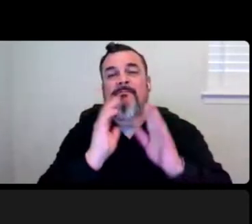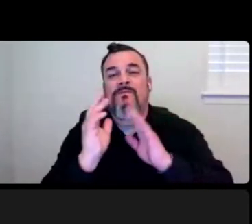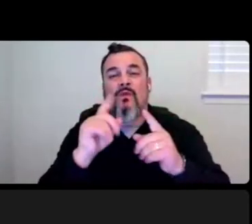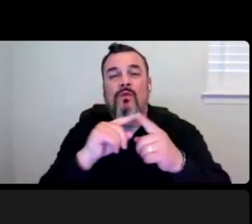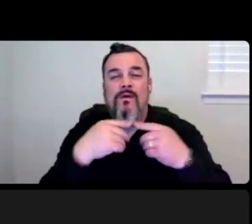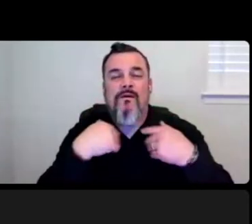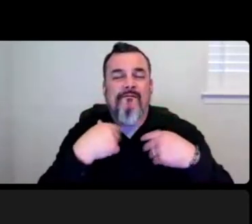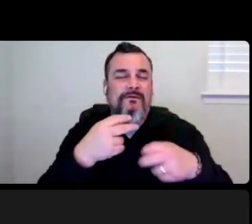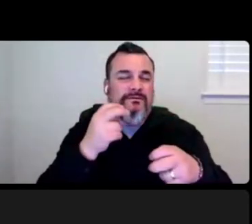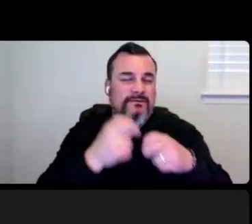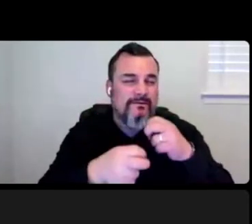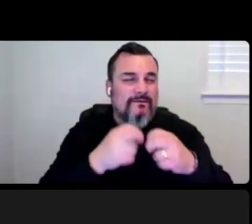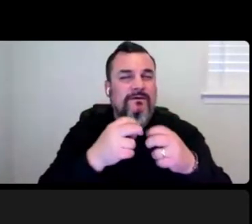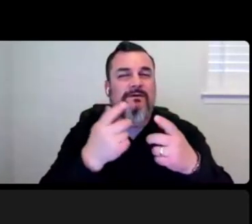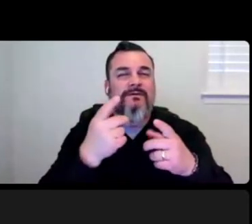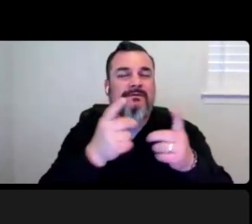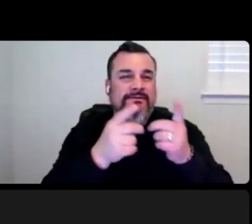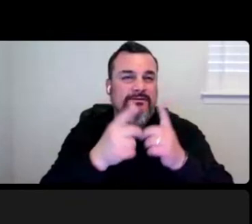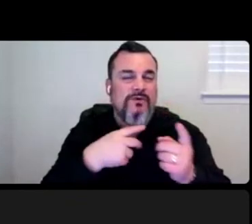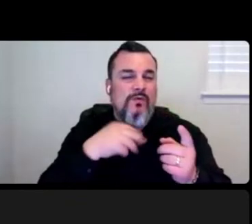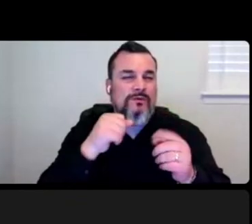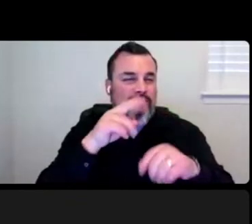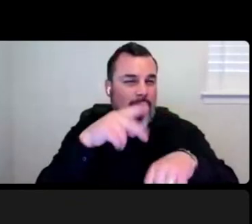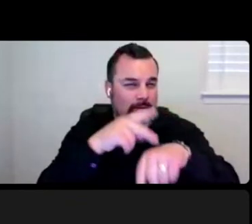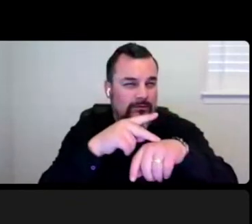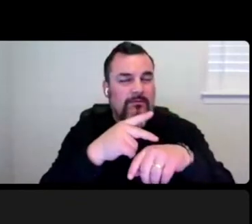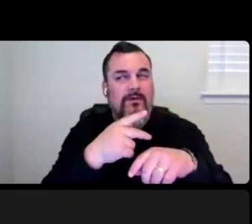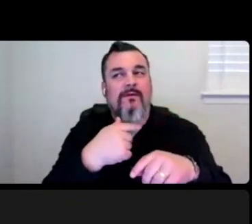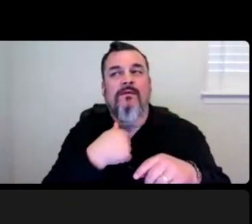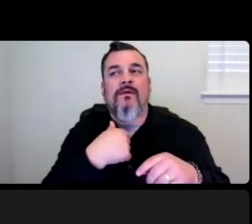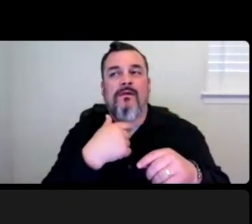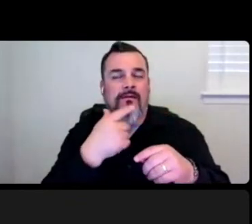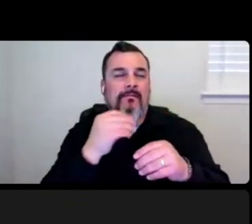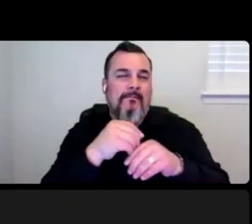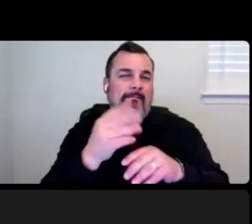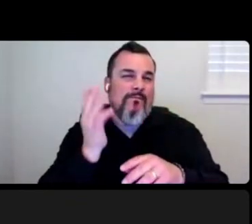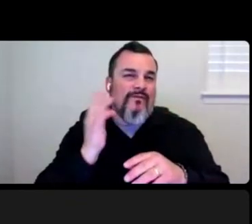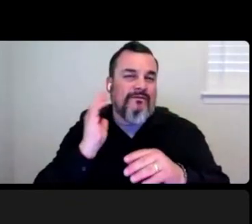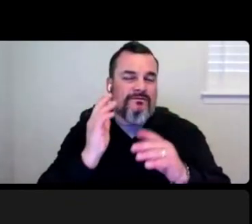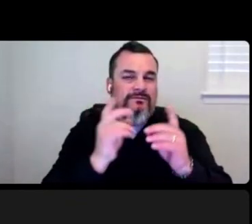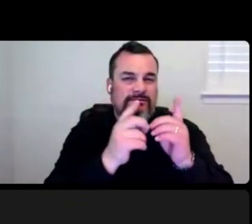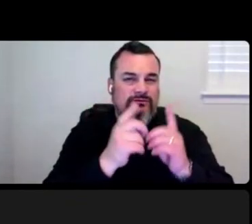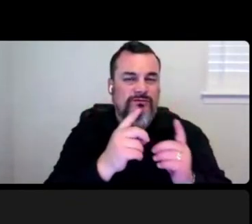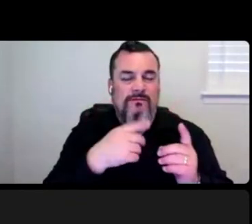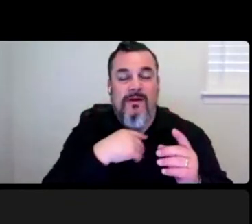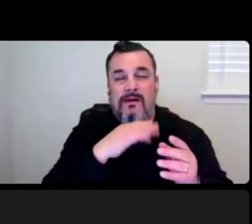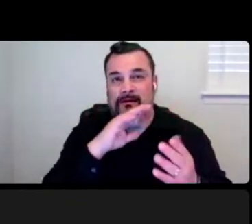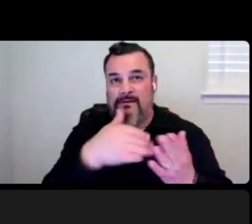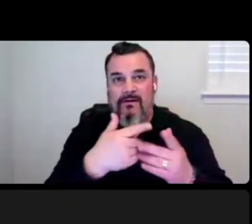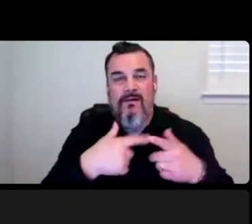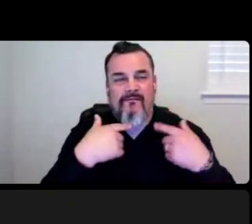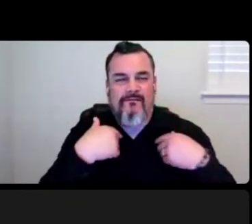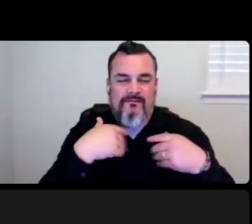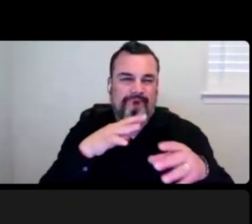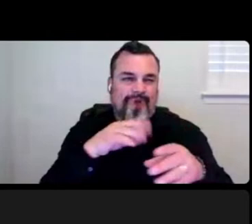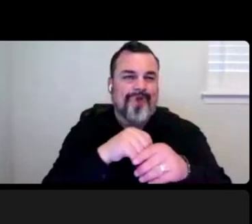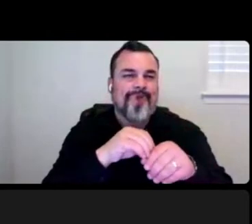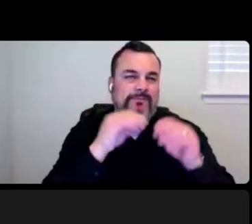all this difficulty in the district, I was the principal in my previous district. My entire life, I've been in